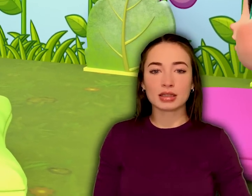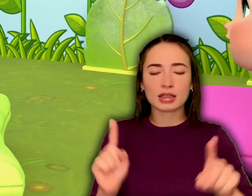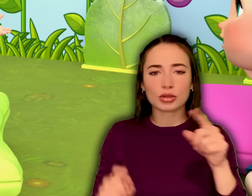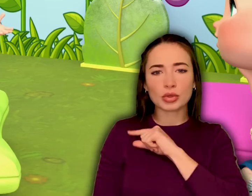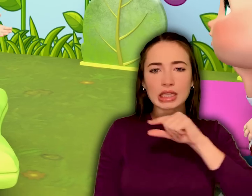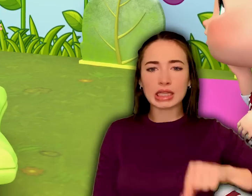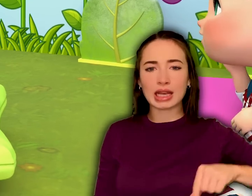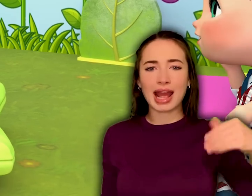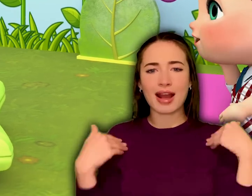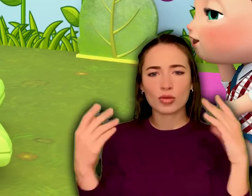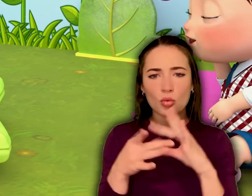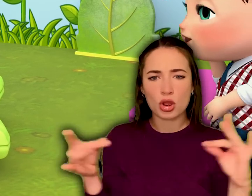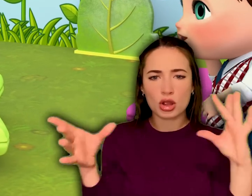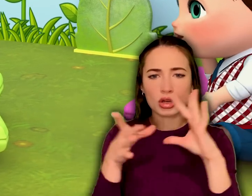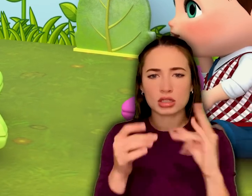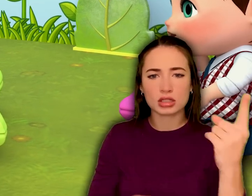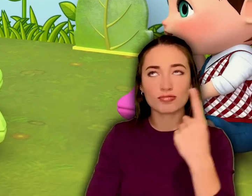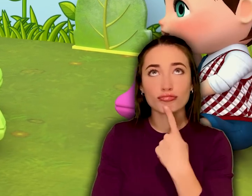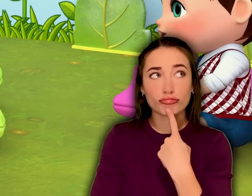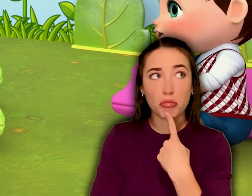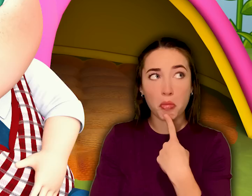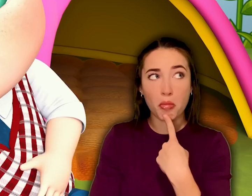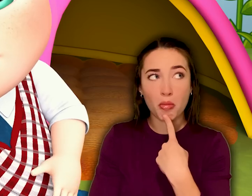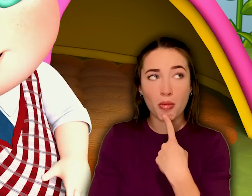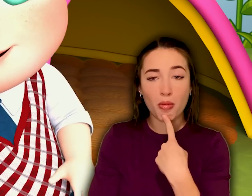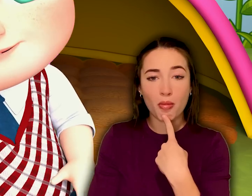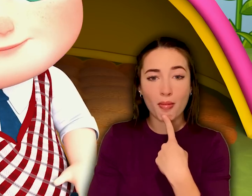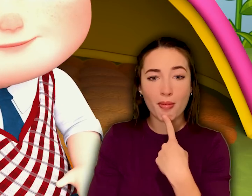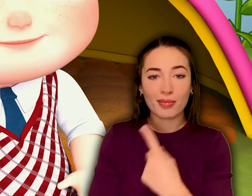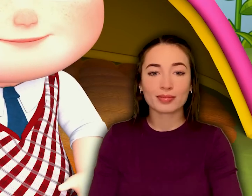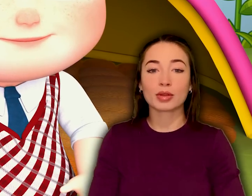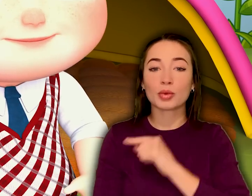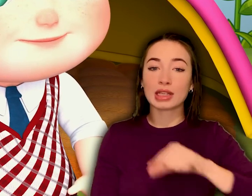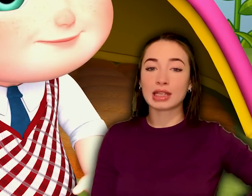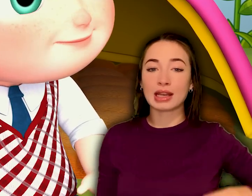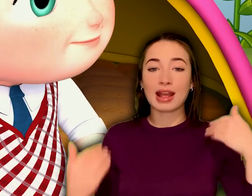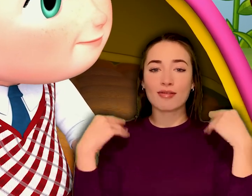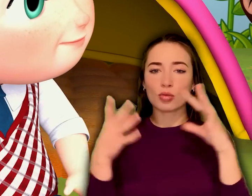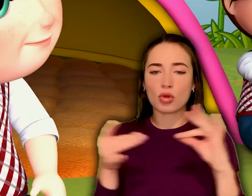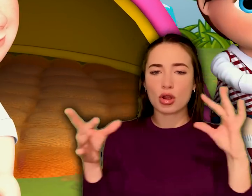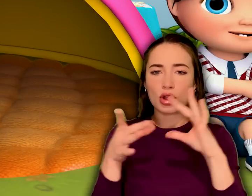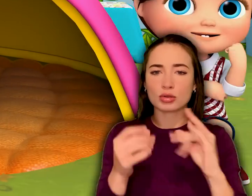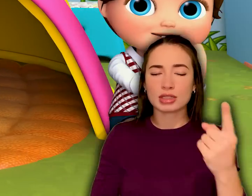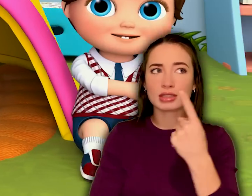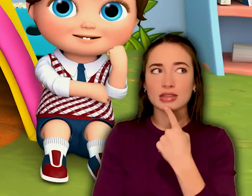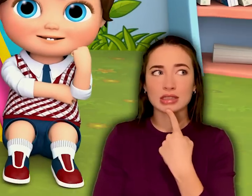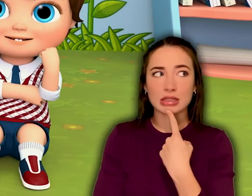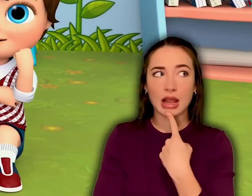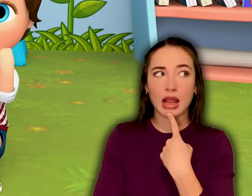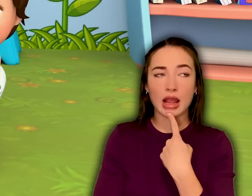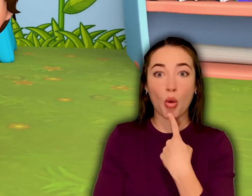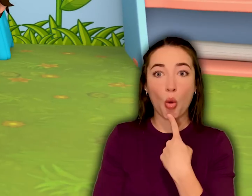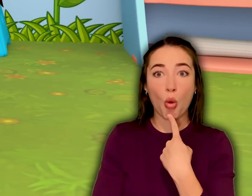wings but a queen's got a word to say a queen's got